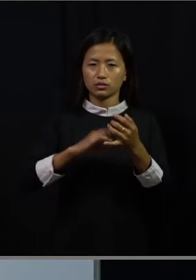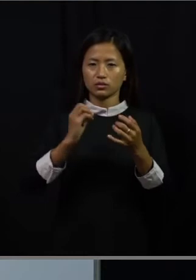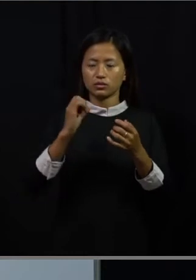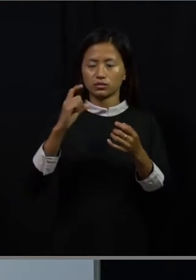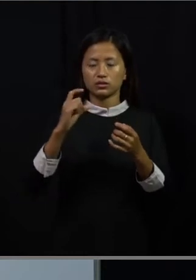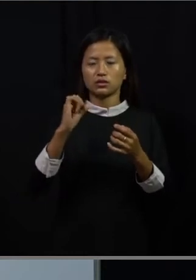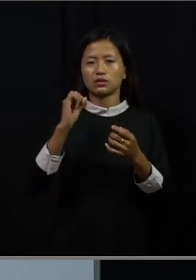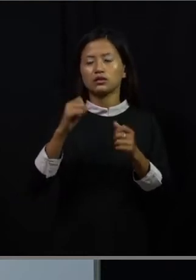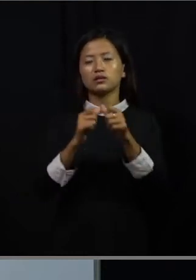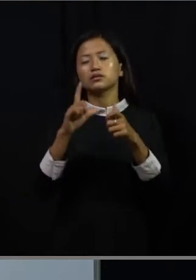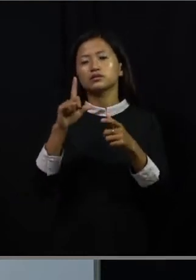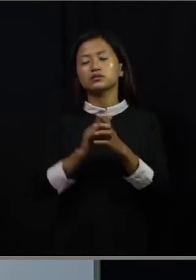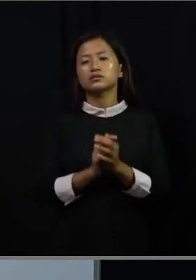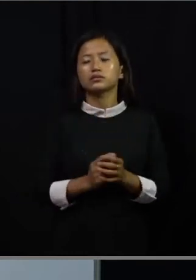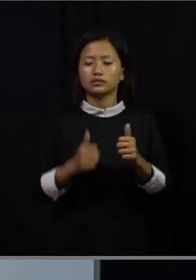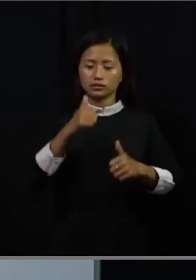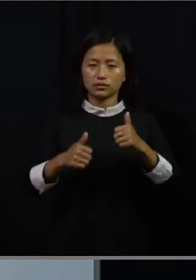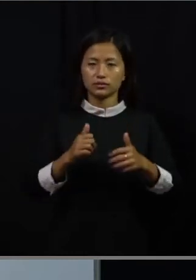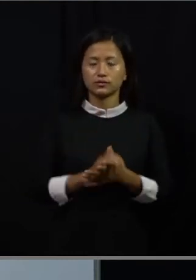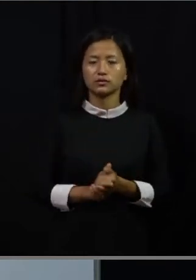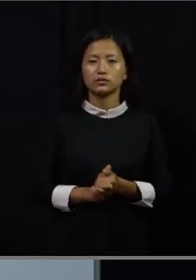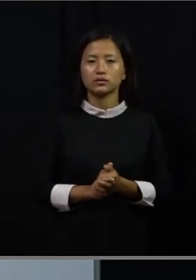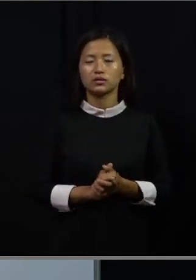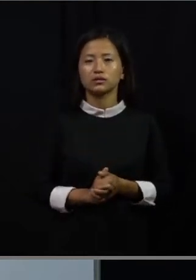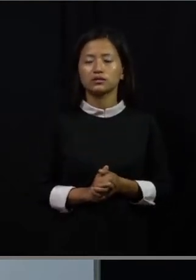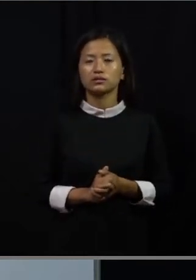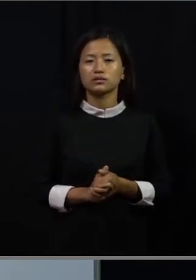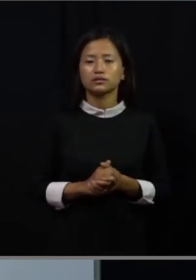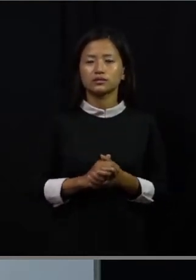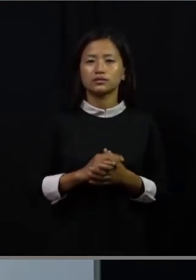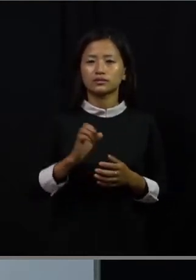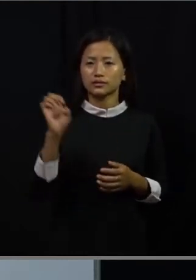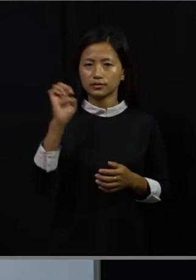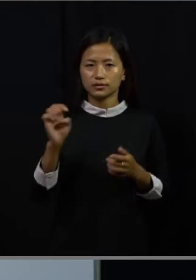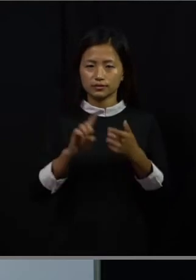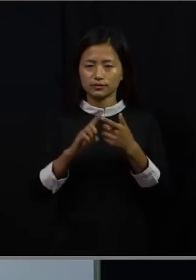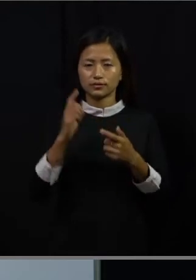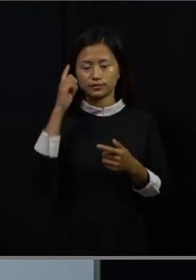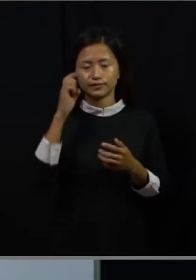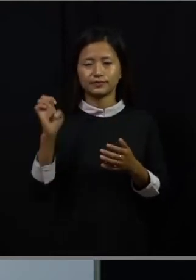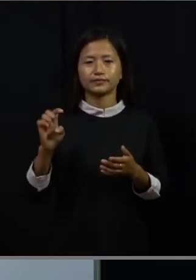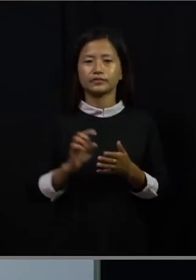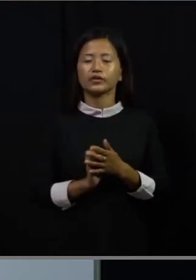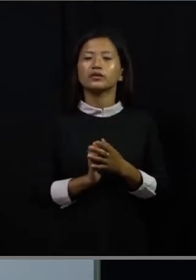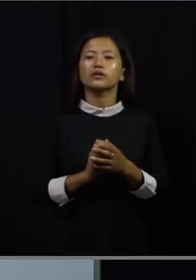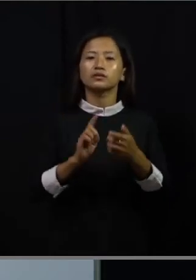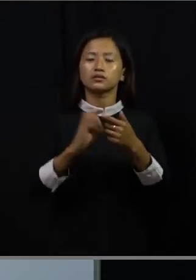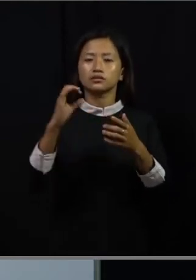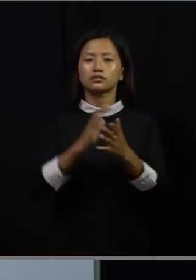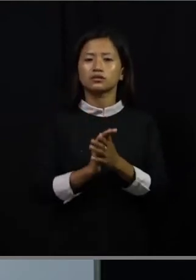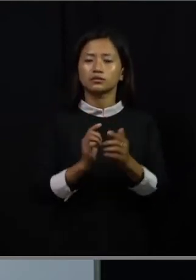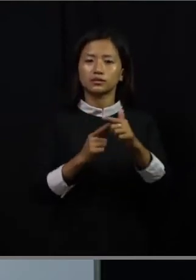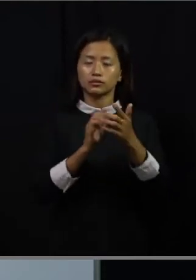economic activities, another one is social activities. The next point is even the economic theory, okay? There is a